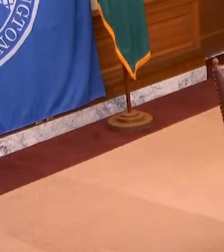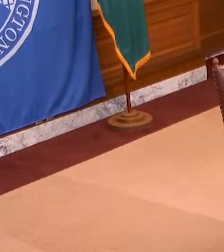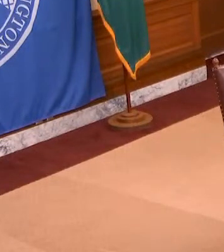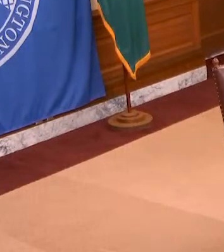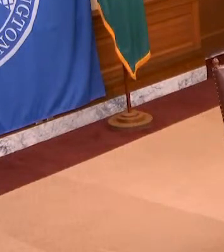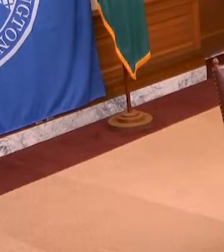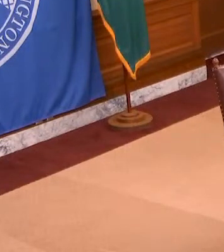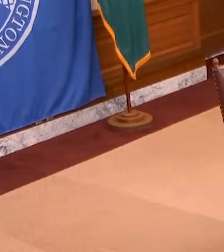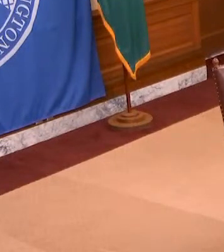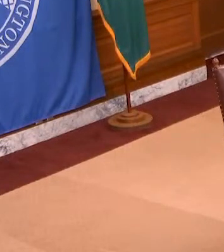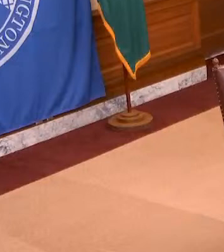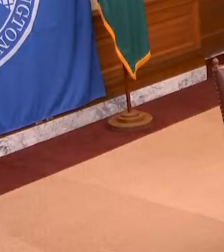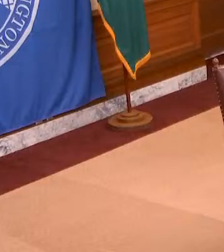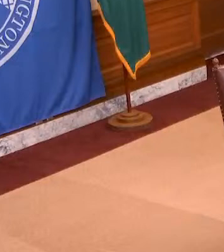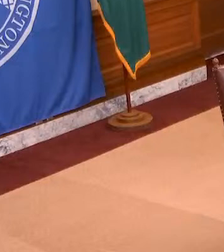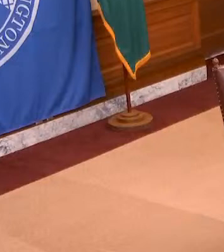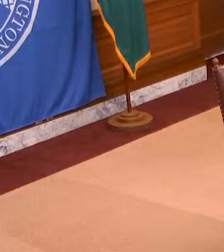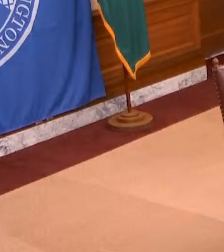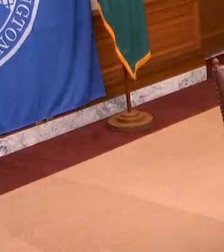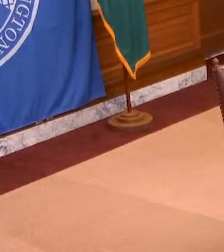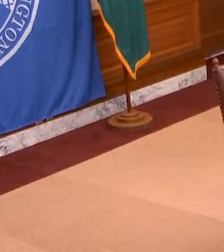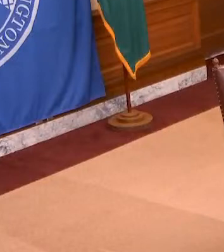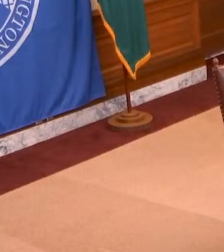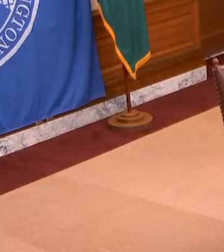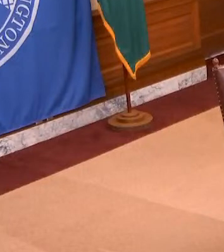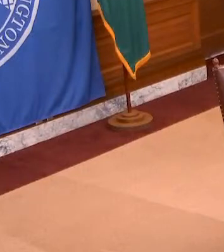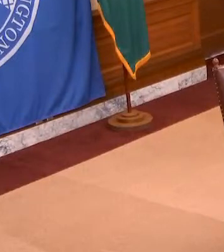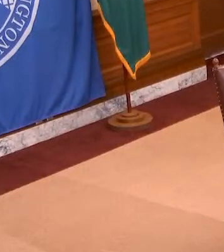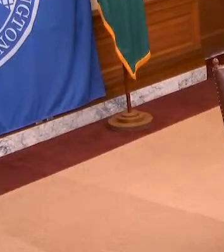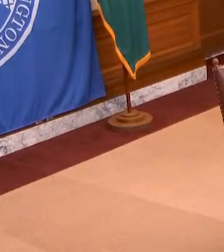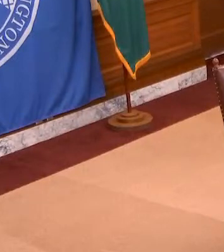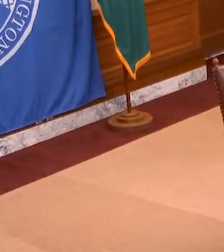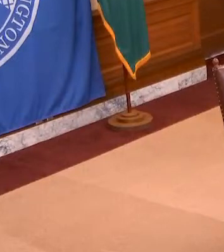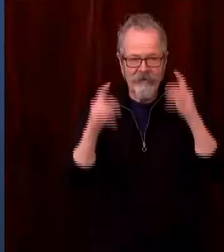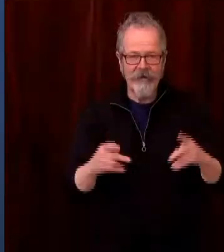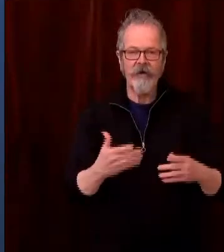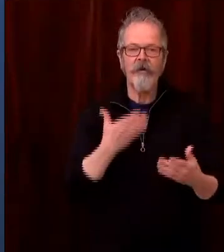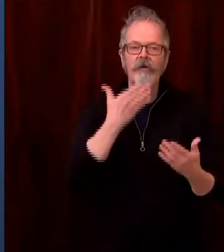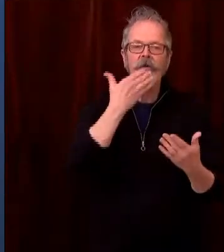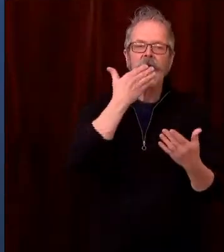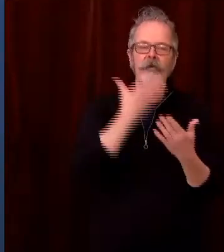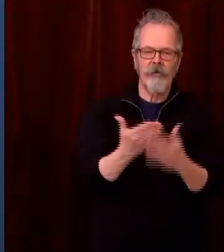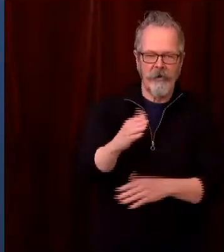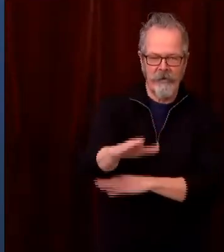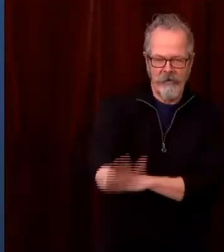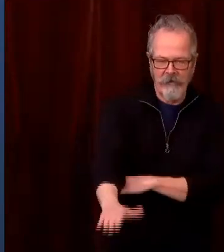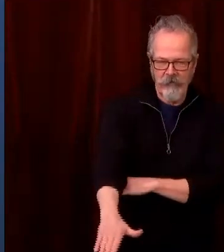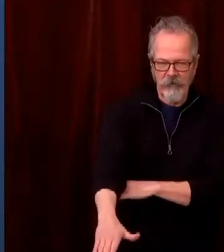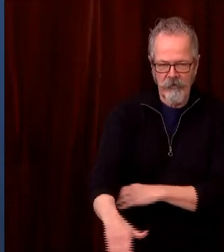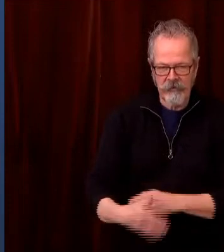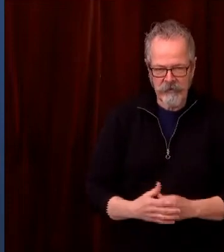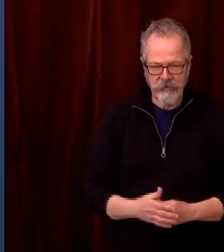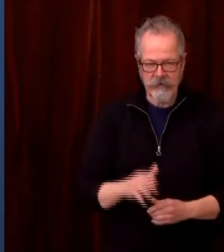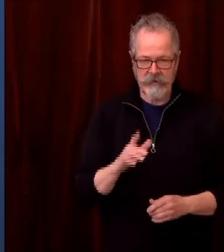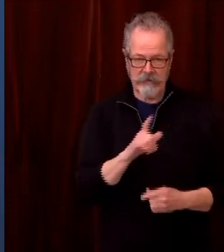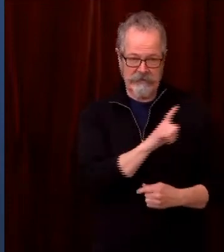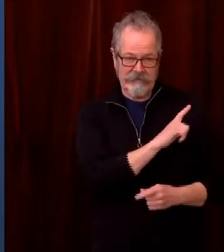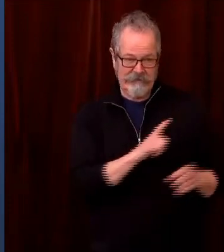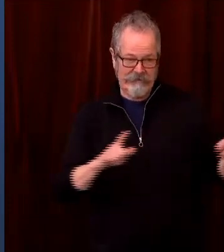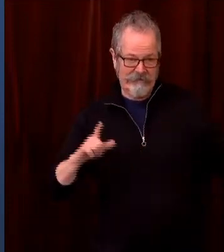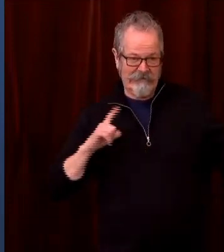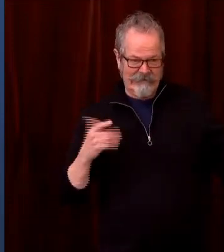Ready whenever you are, Governor. Okay, good afternoon. It's been busy with the legislative session here and our vaccine